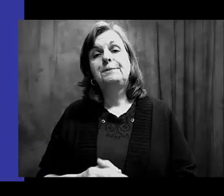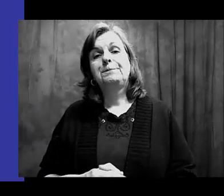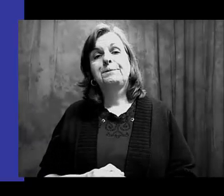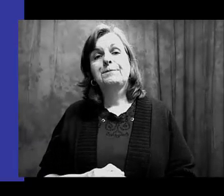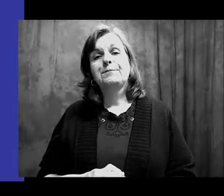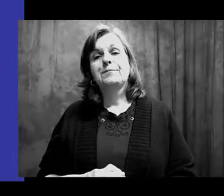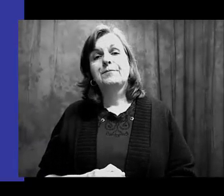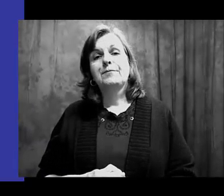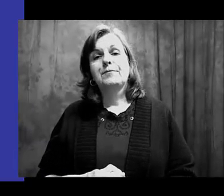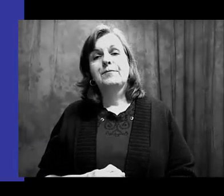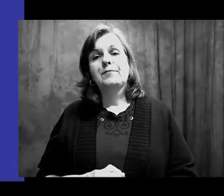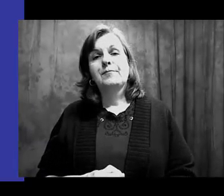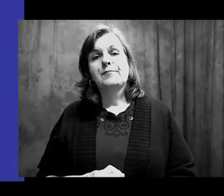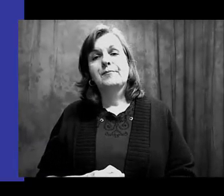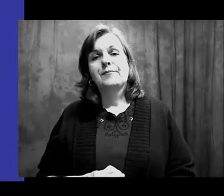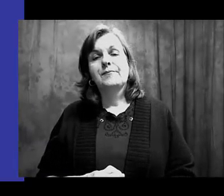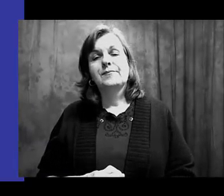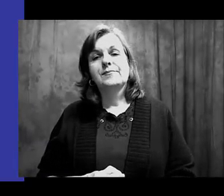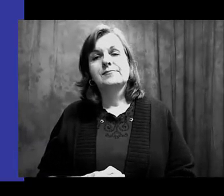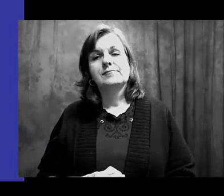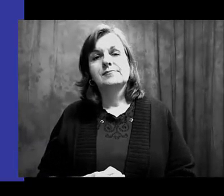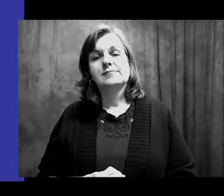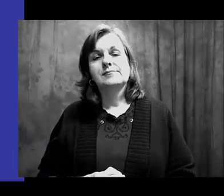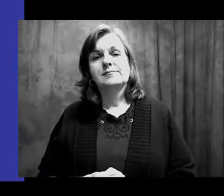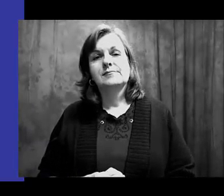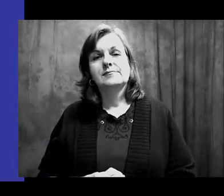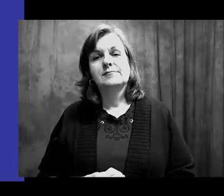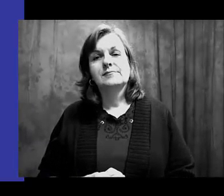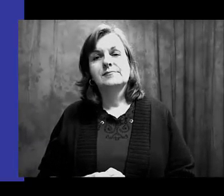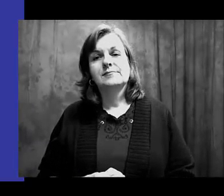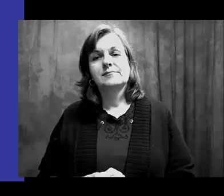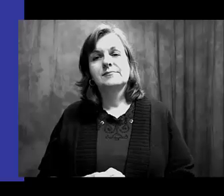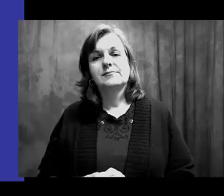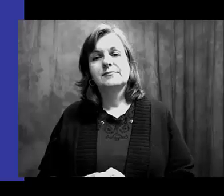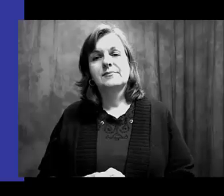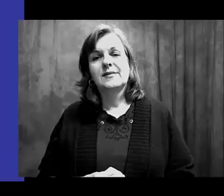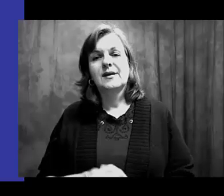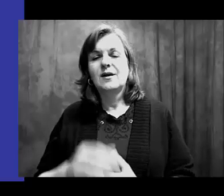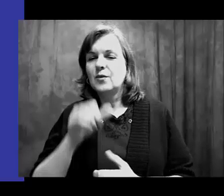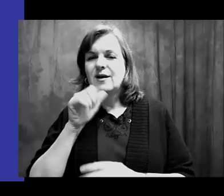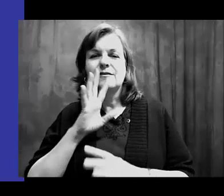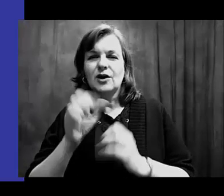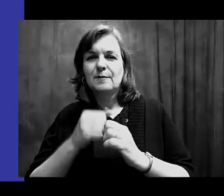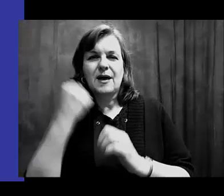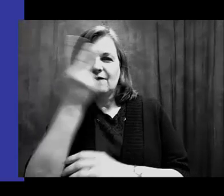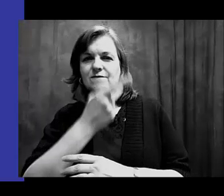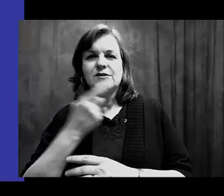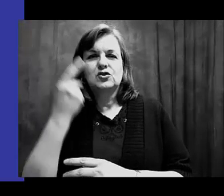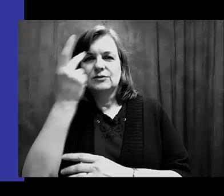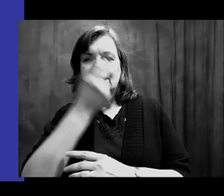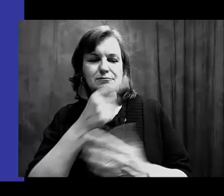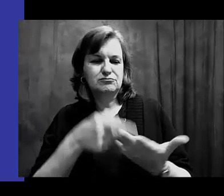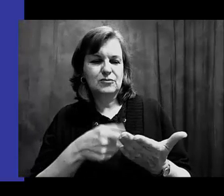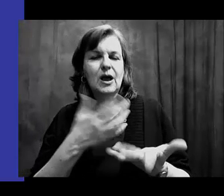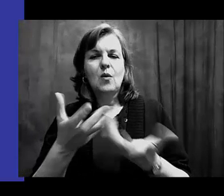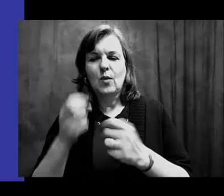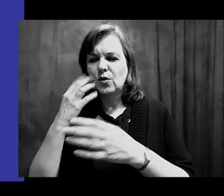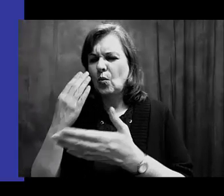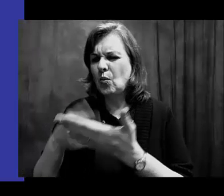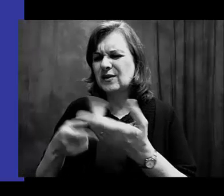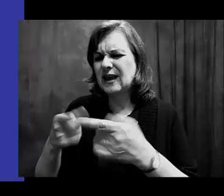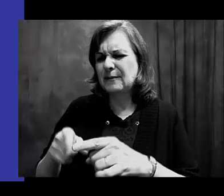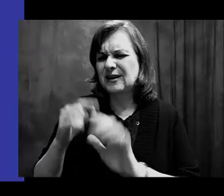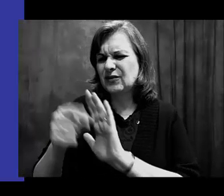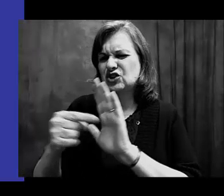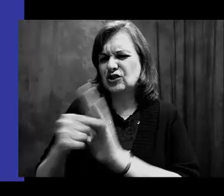this process is, I'm not so much this phenotype stuff anymore. I'm interested in the genotype. I want to know what's